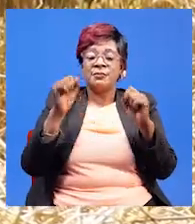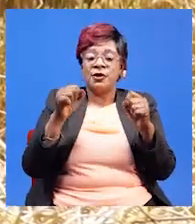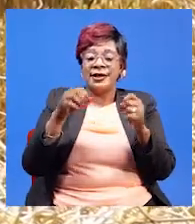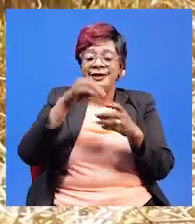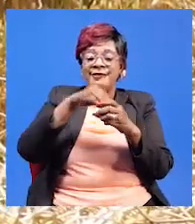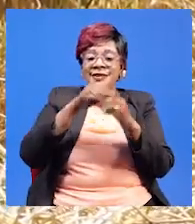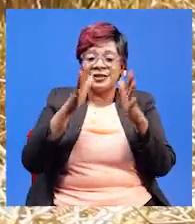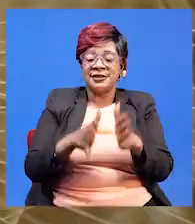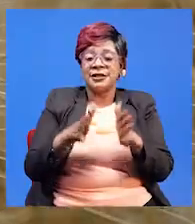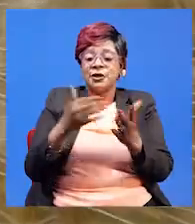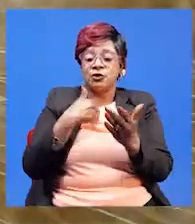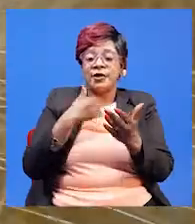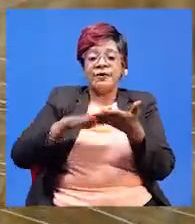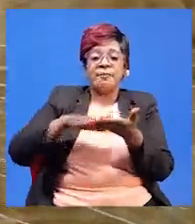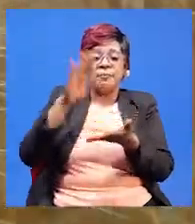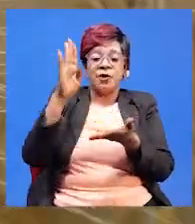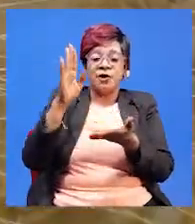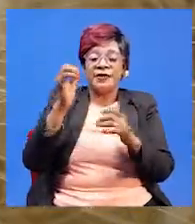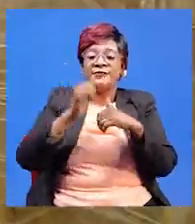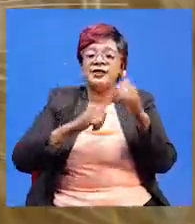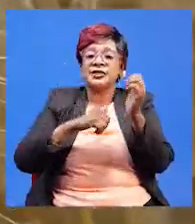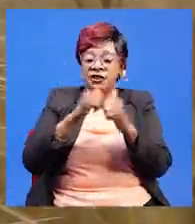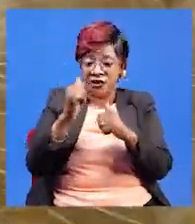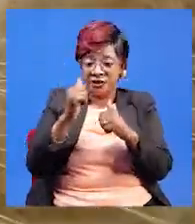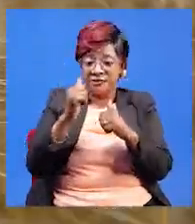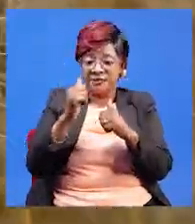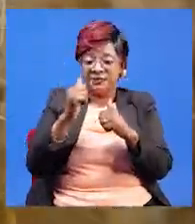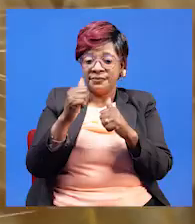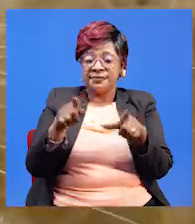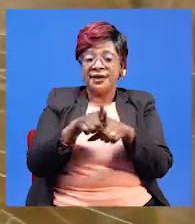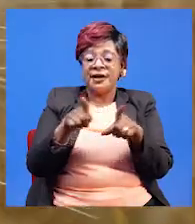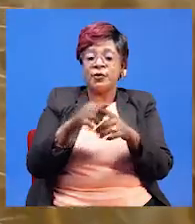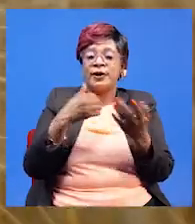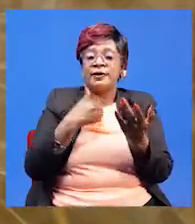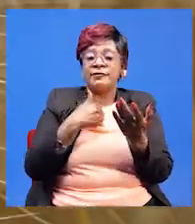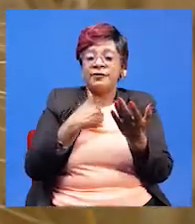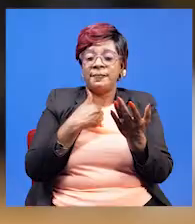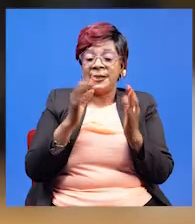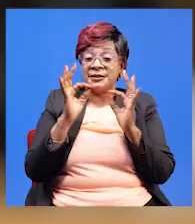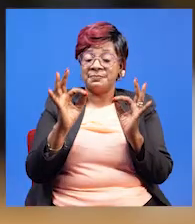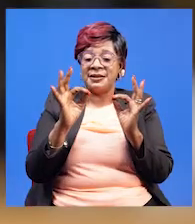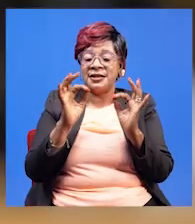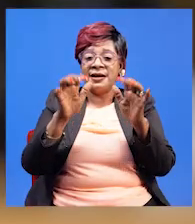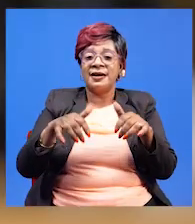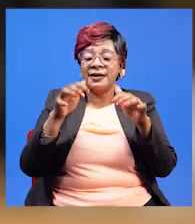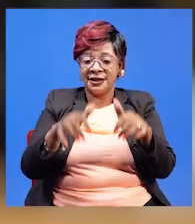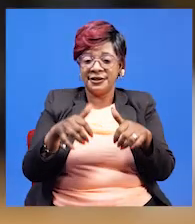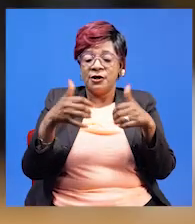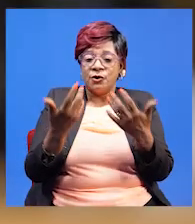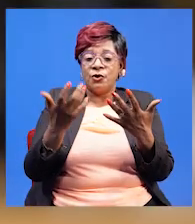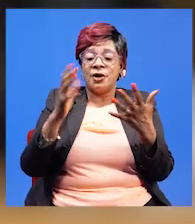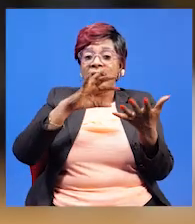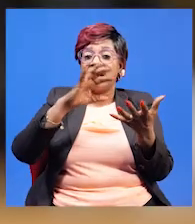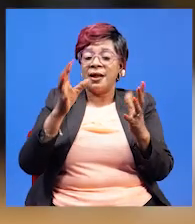the investors to put in more of the infrastructure. Like we have smart agriculture or climate